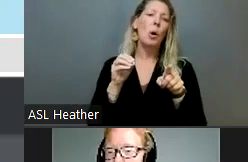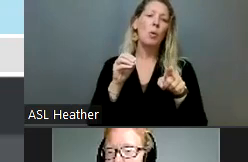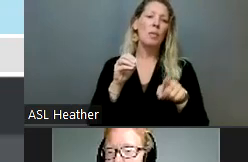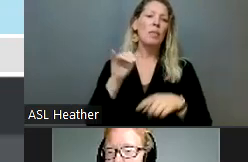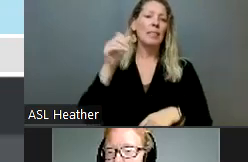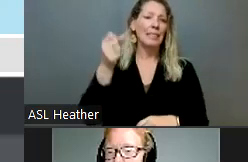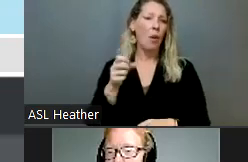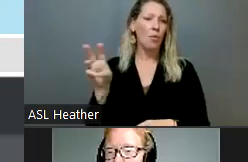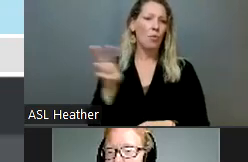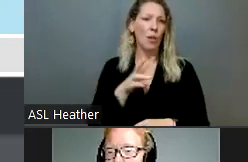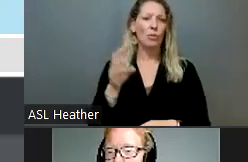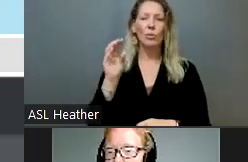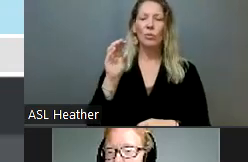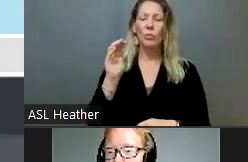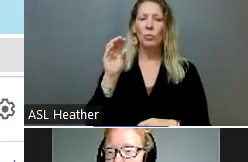Washington,